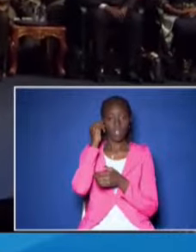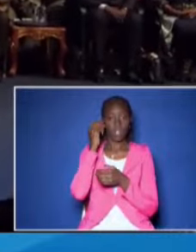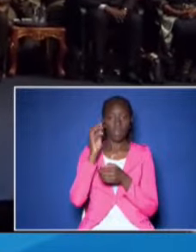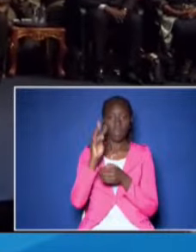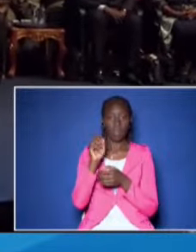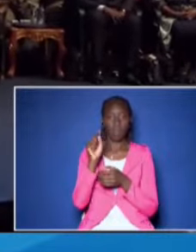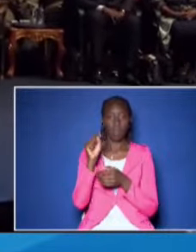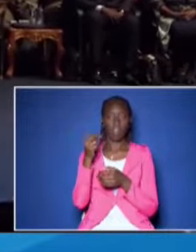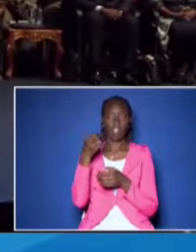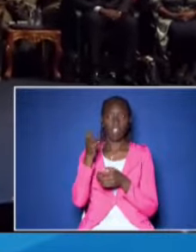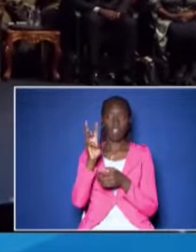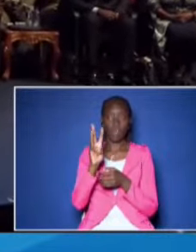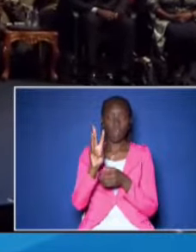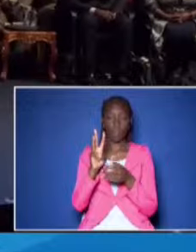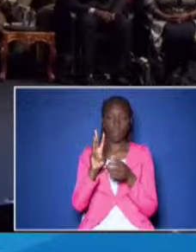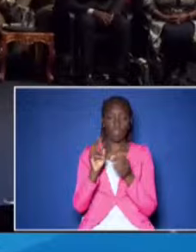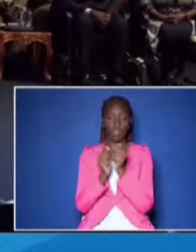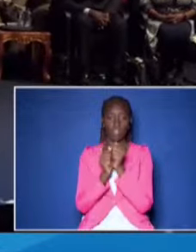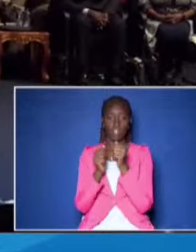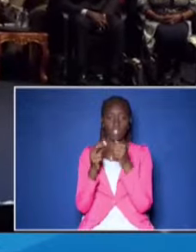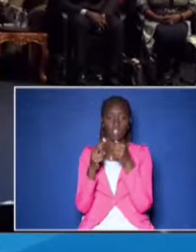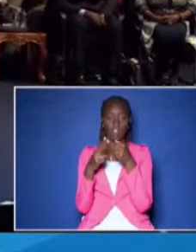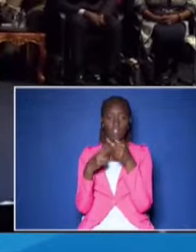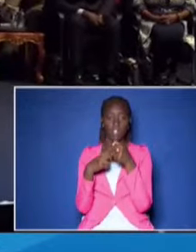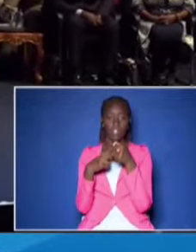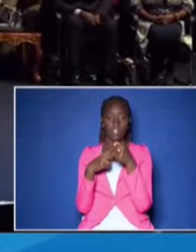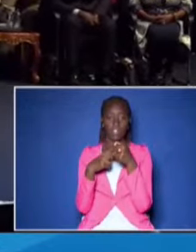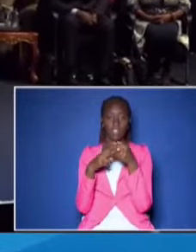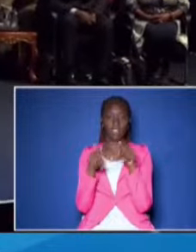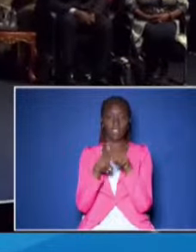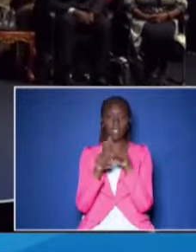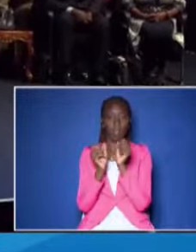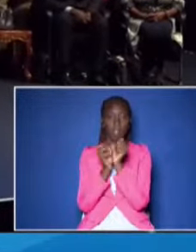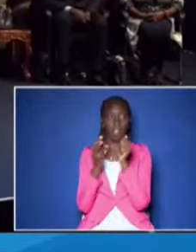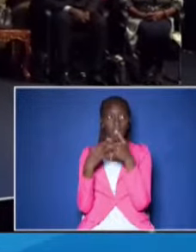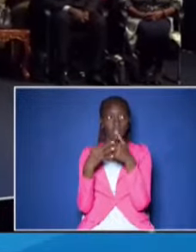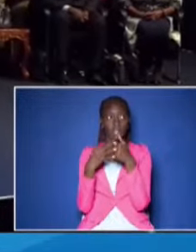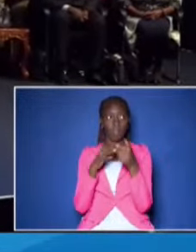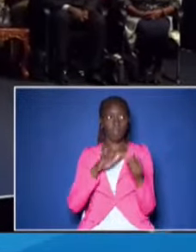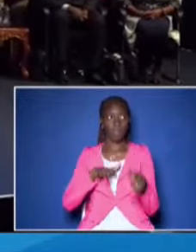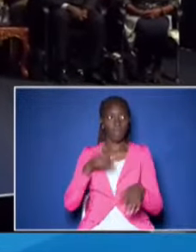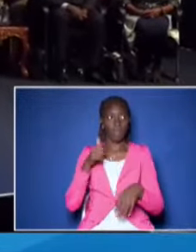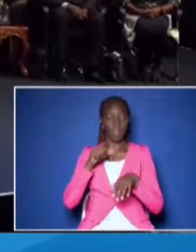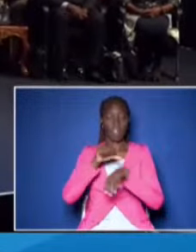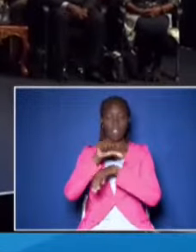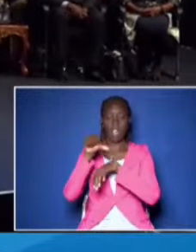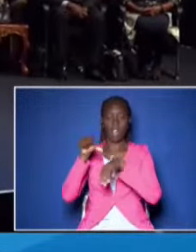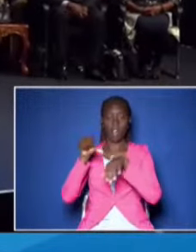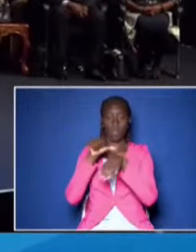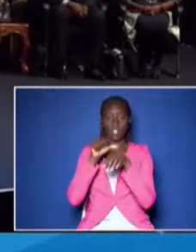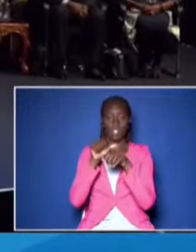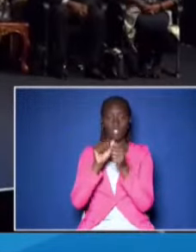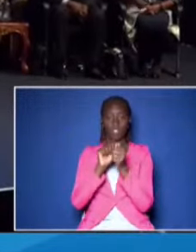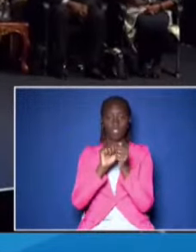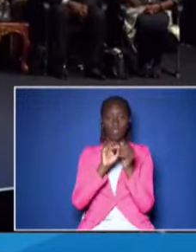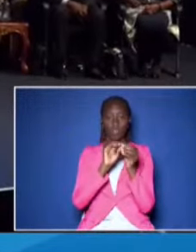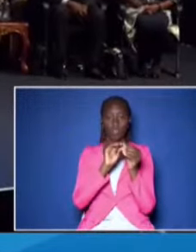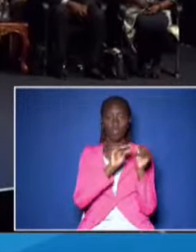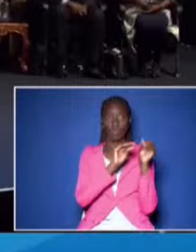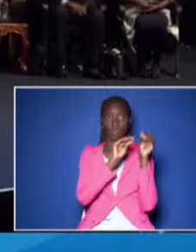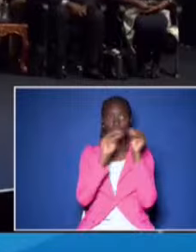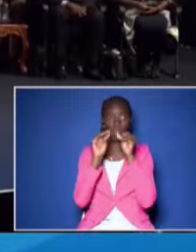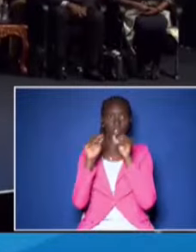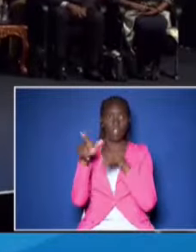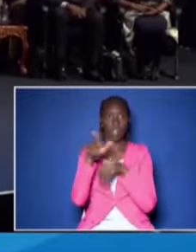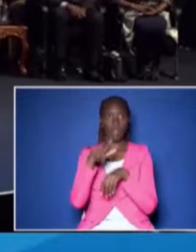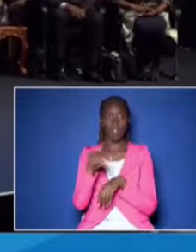5 17 and 18 I'm feeling the charge of the anointing shifting here